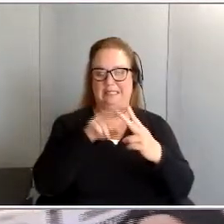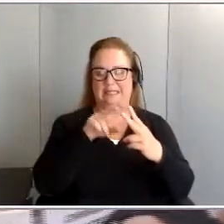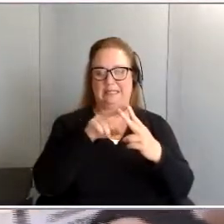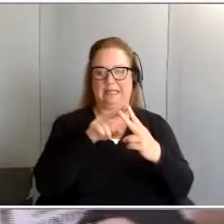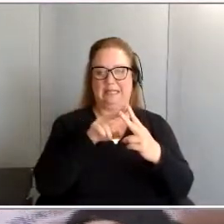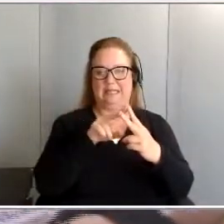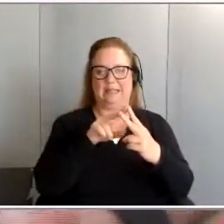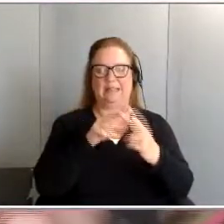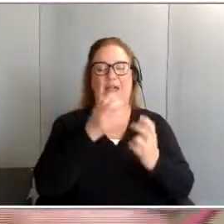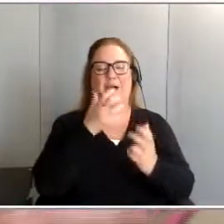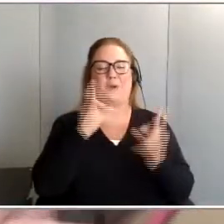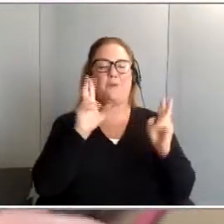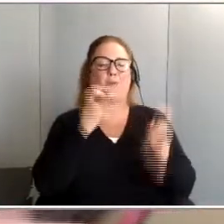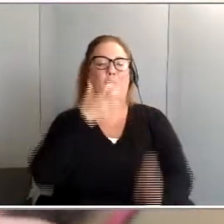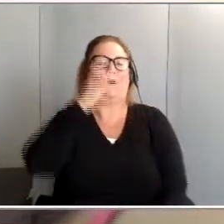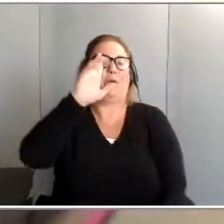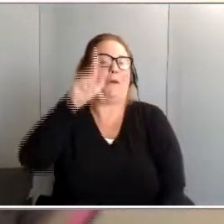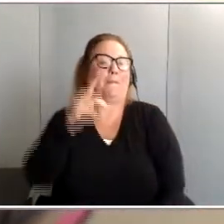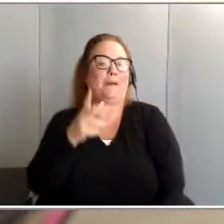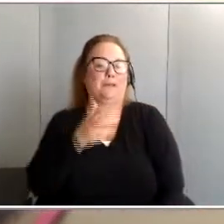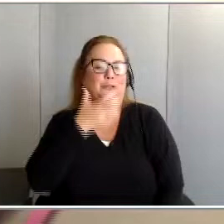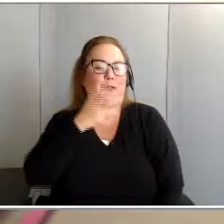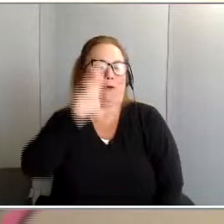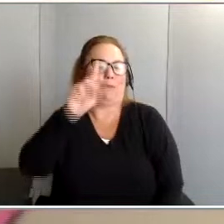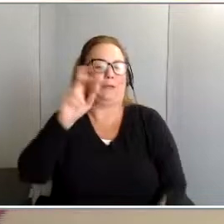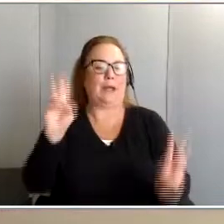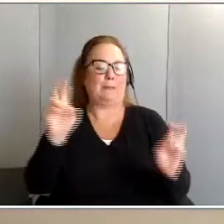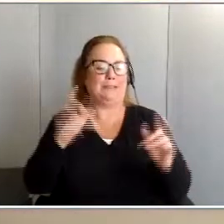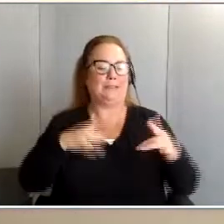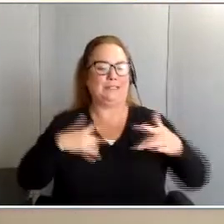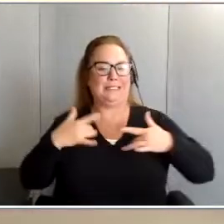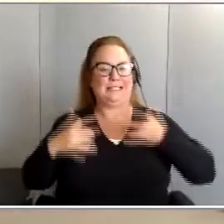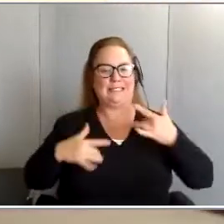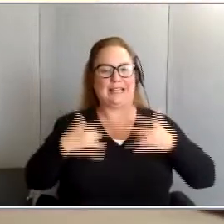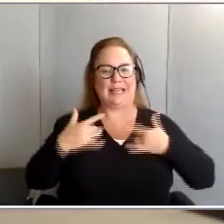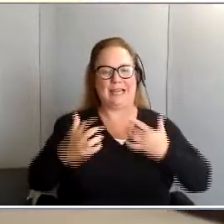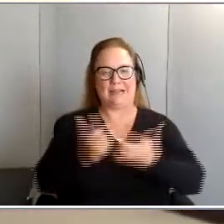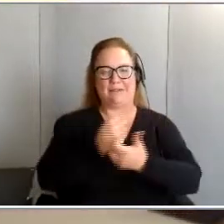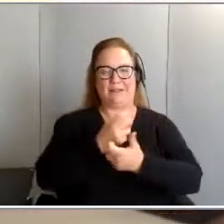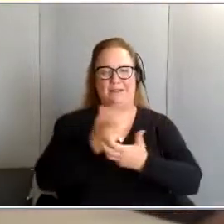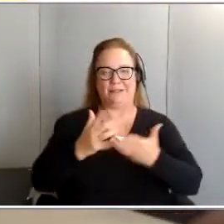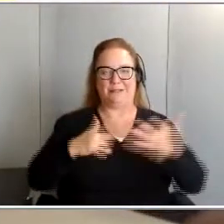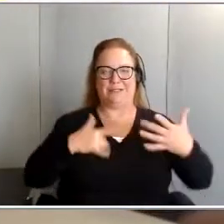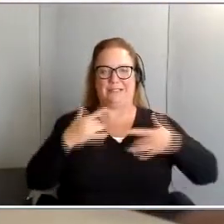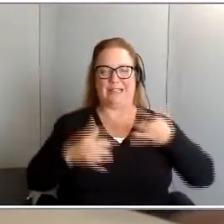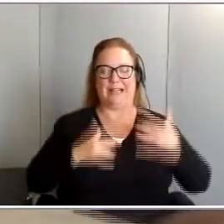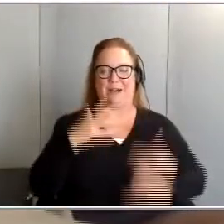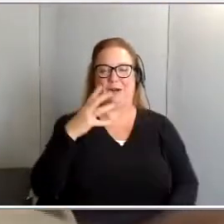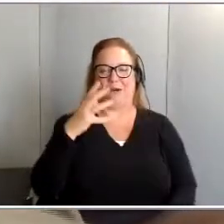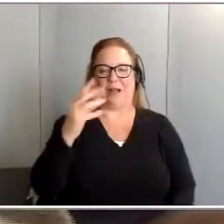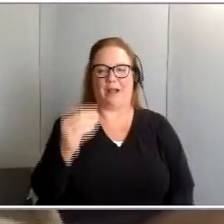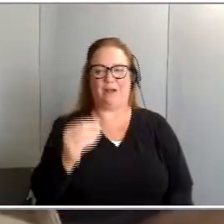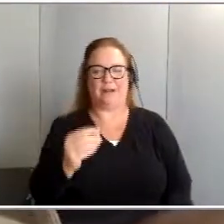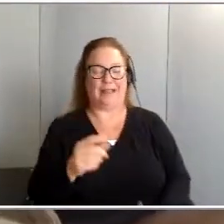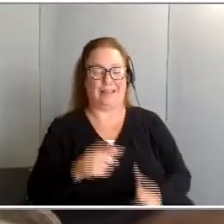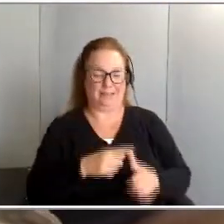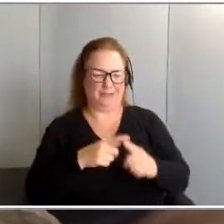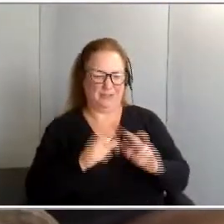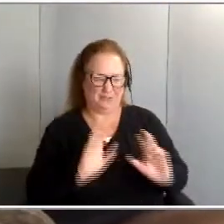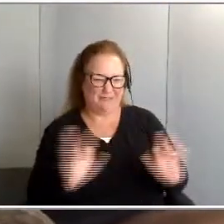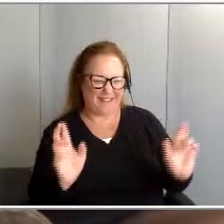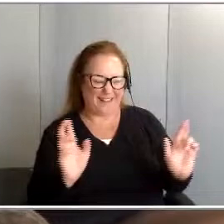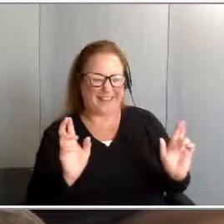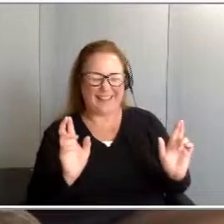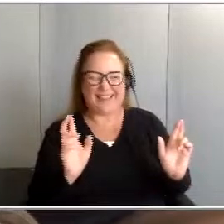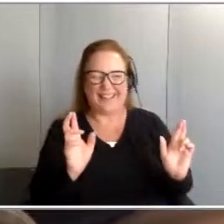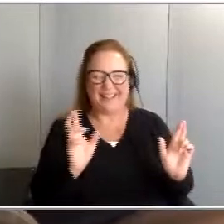up. So she gets warmed up and she gets all excited and everything like that. And she can't wait to go out there. And then when she's all warmed up, we go out and we